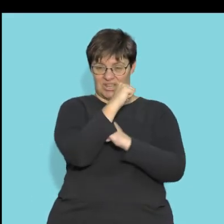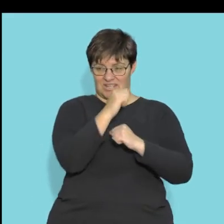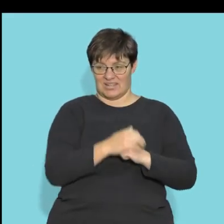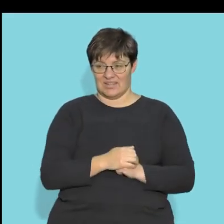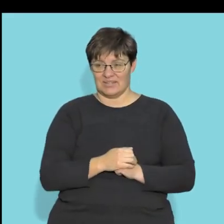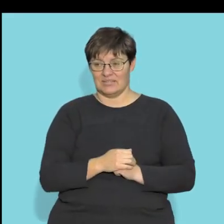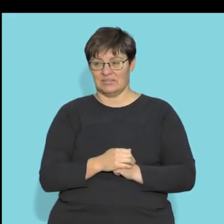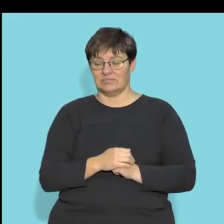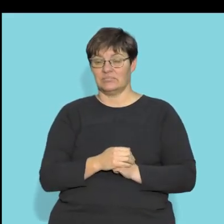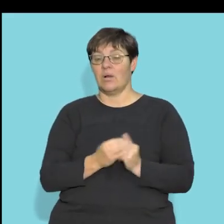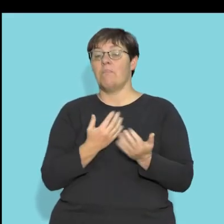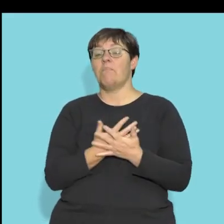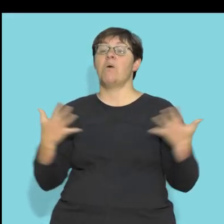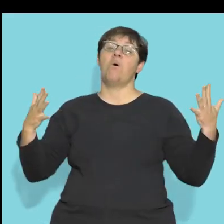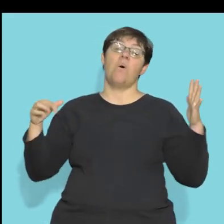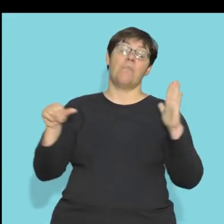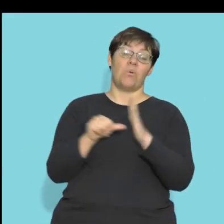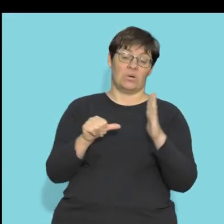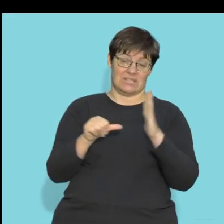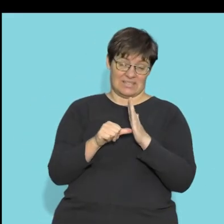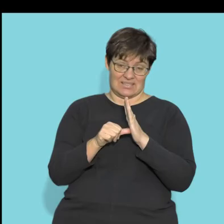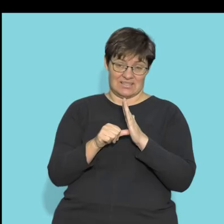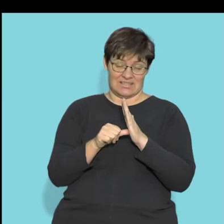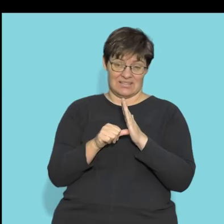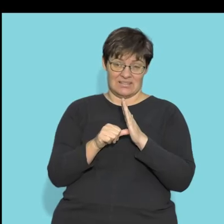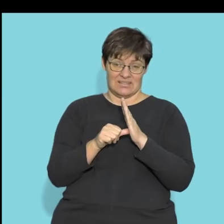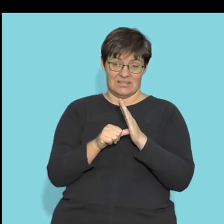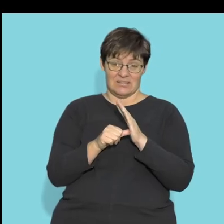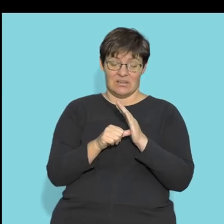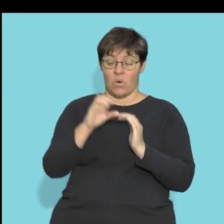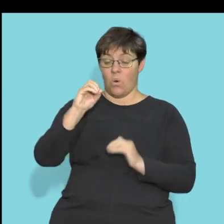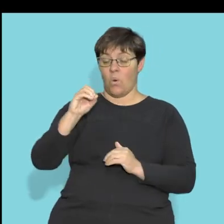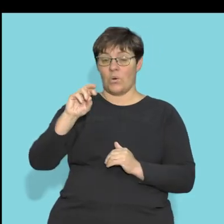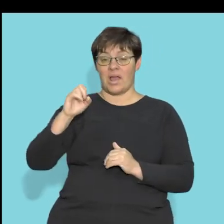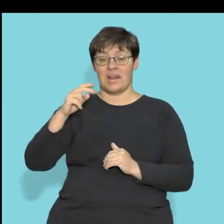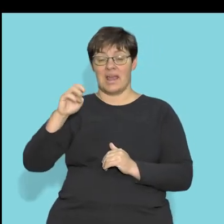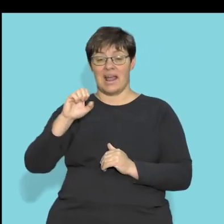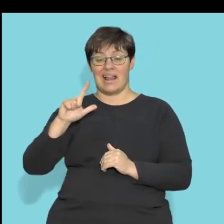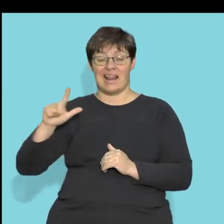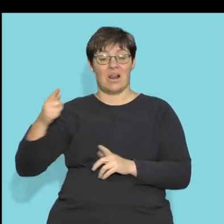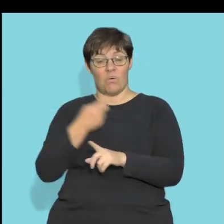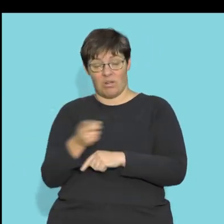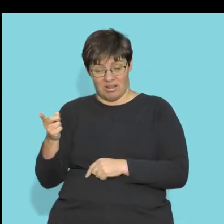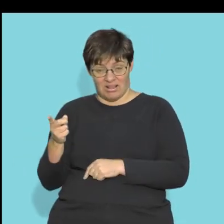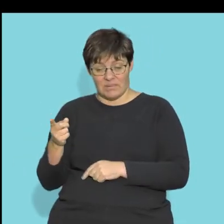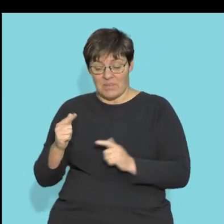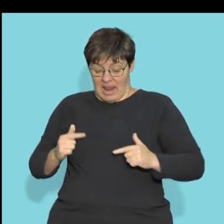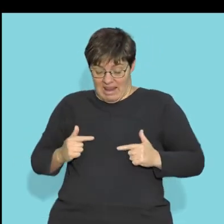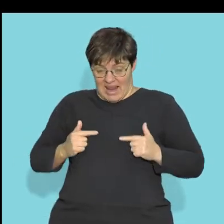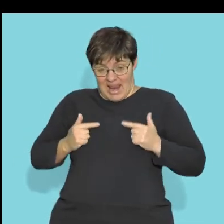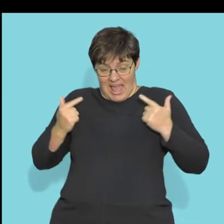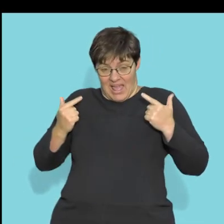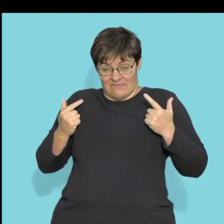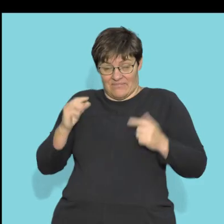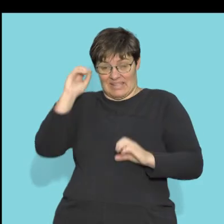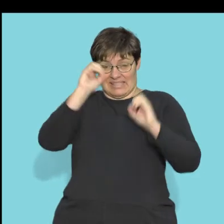Now, the most important of all of these organelles. All living cells, all right, all living